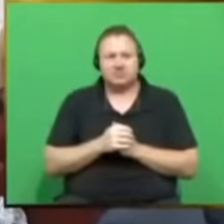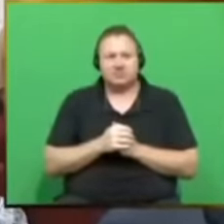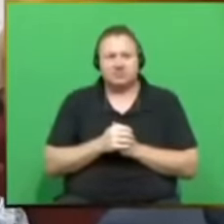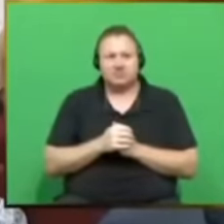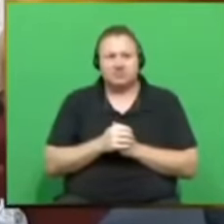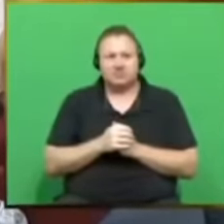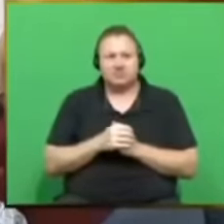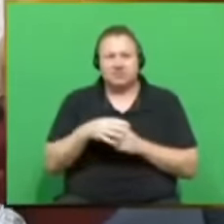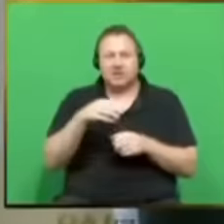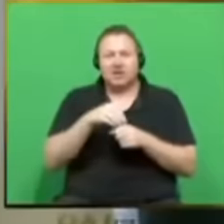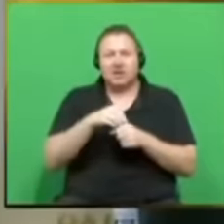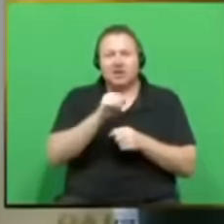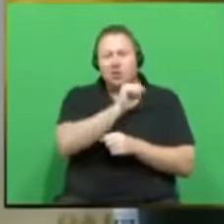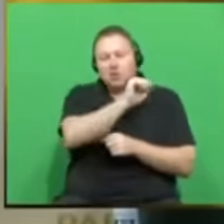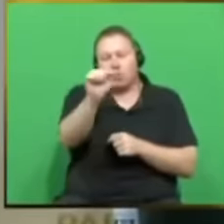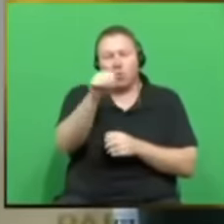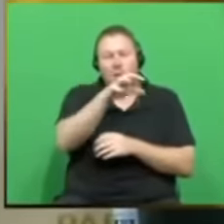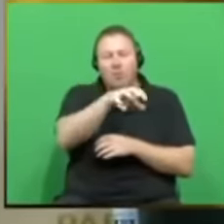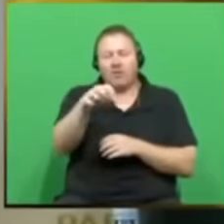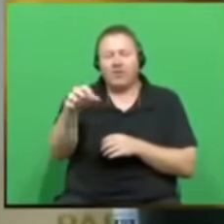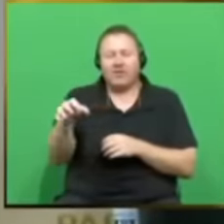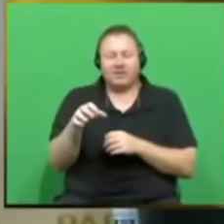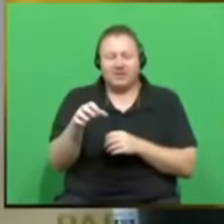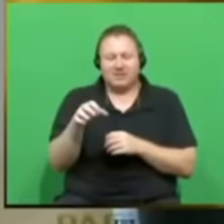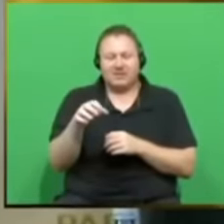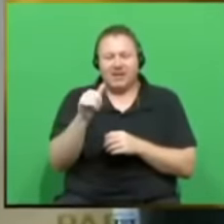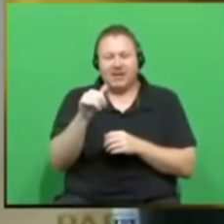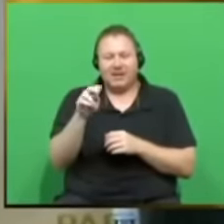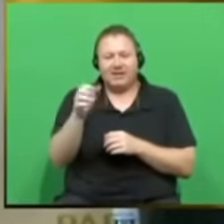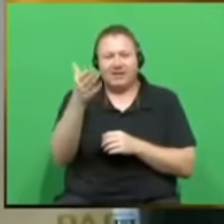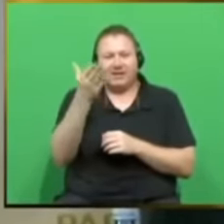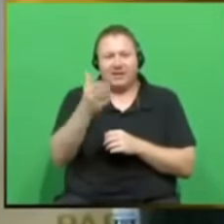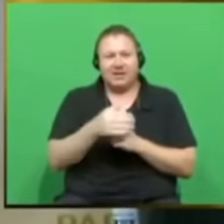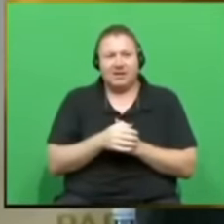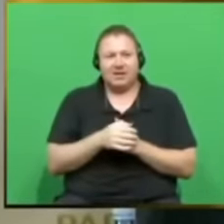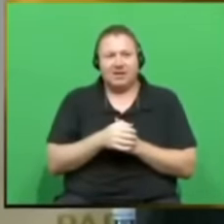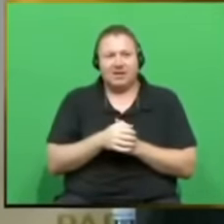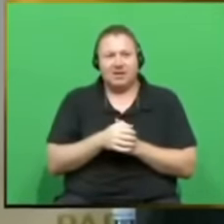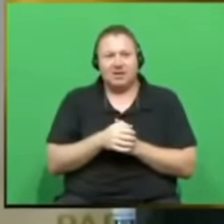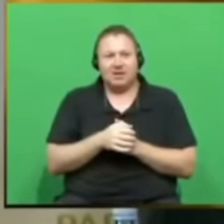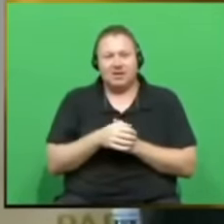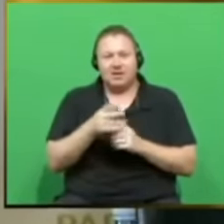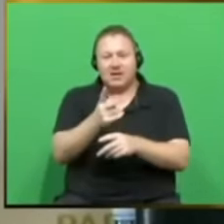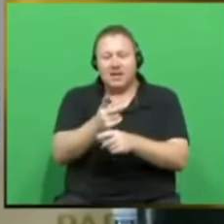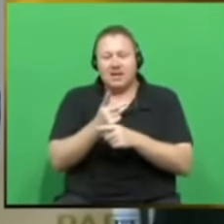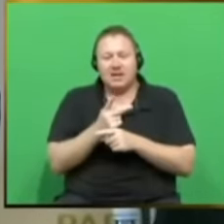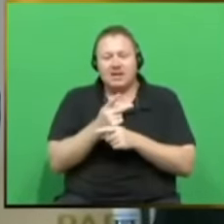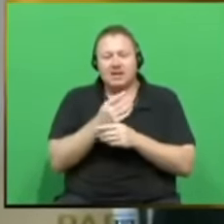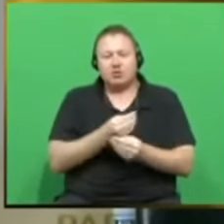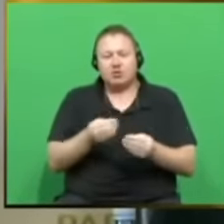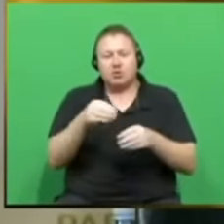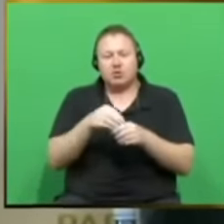In your provinces, Mr. President, the retention rate is 40%,